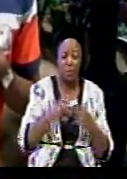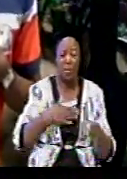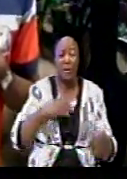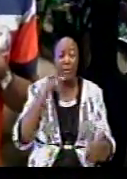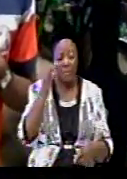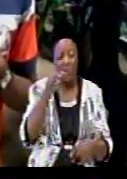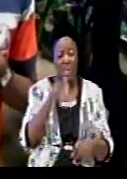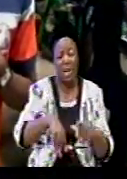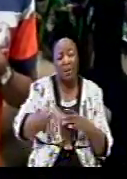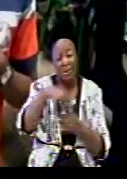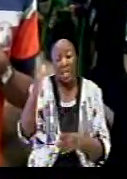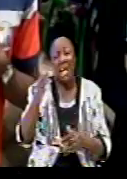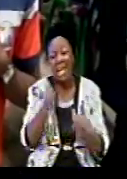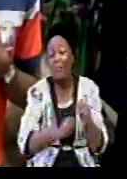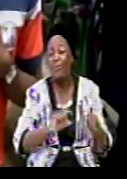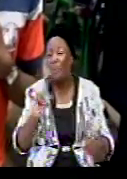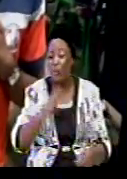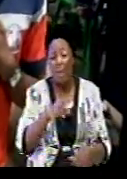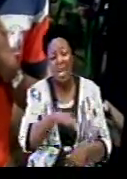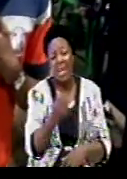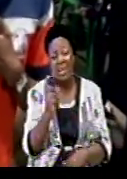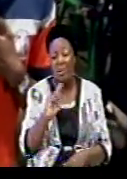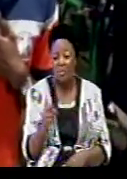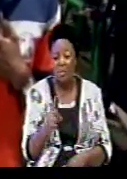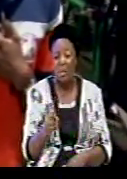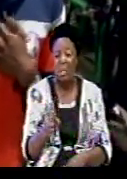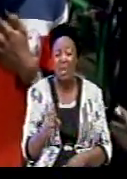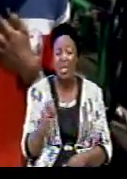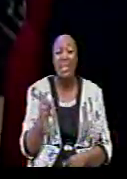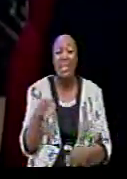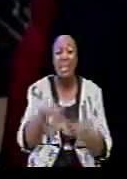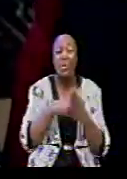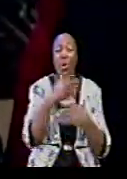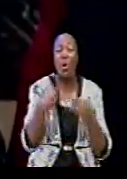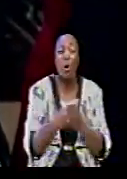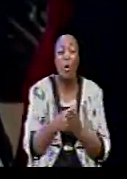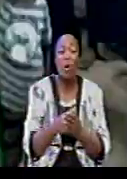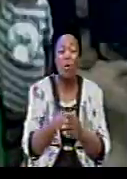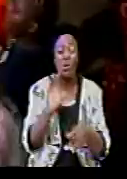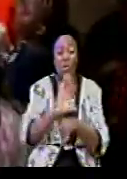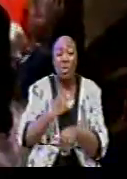In Jesus' name we pray.